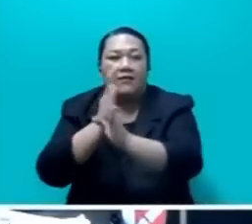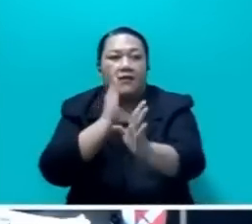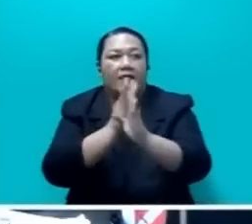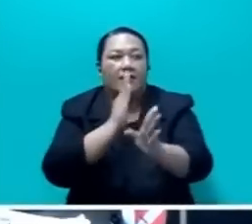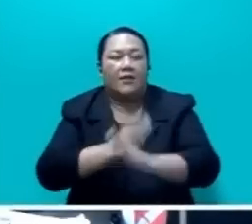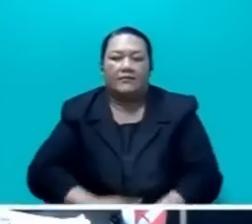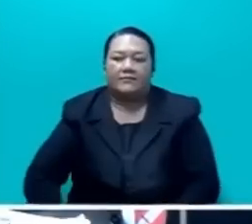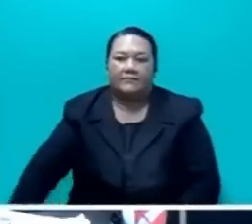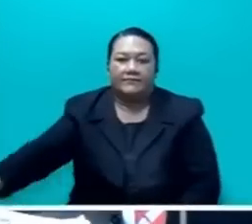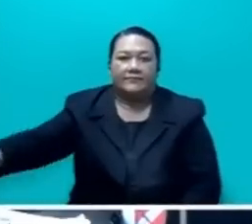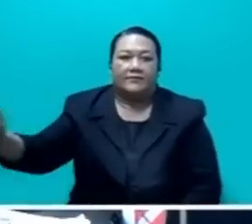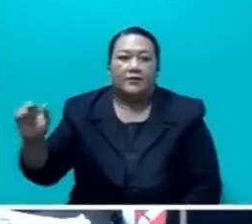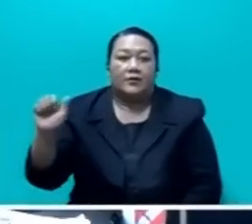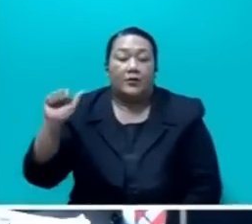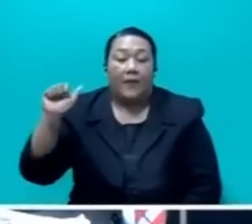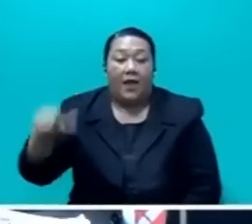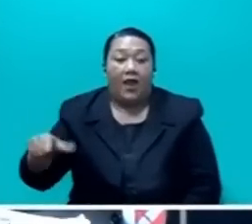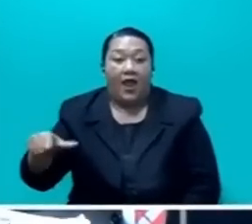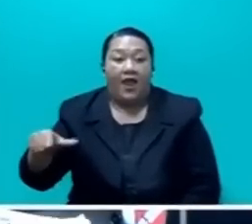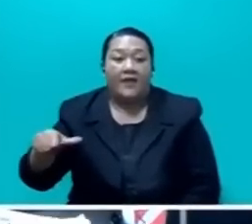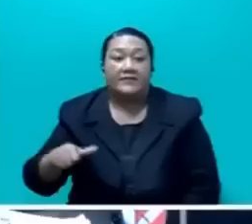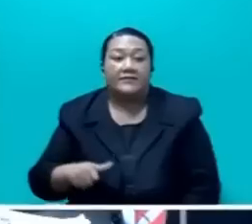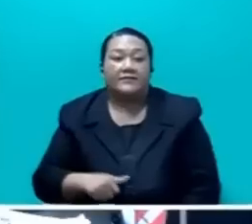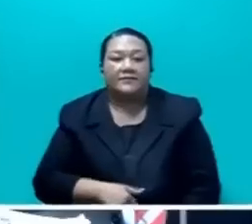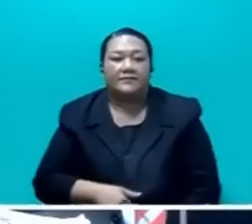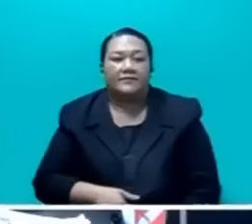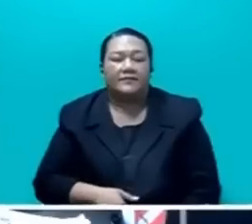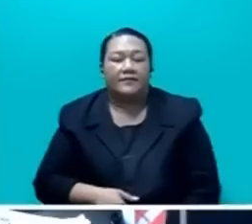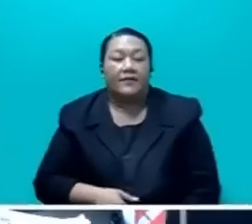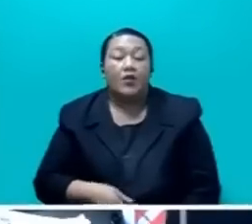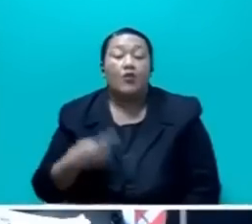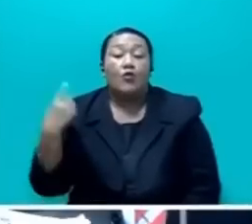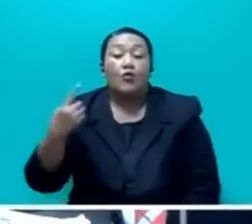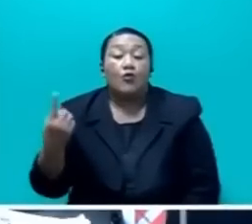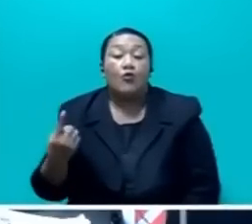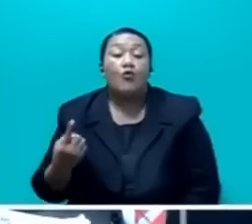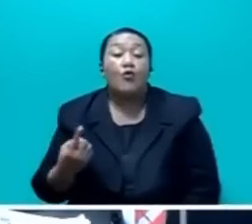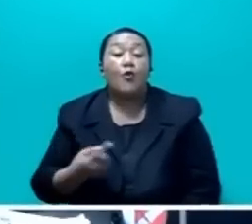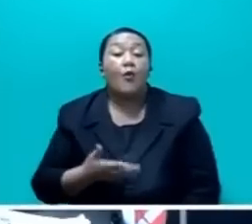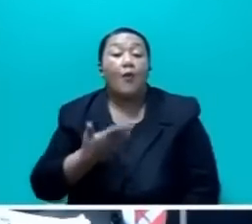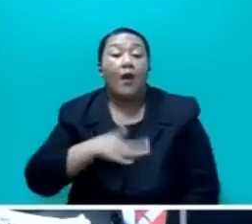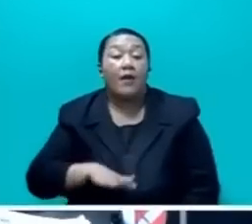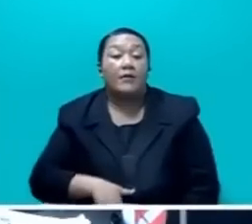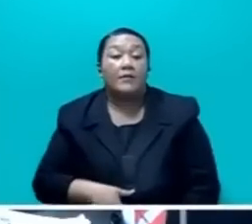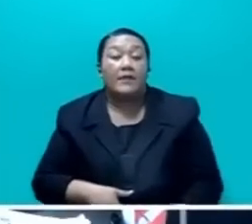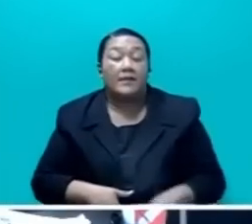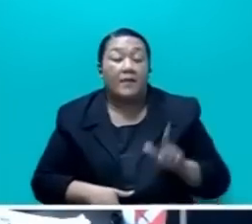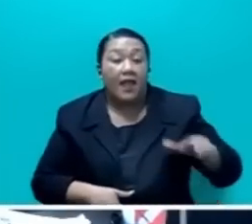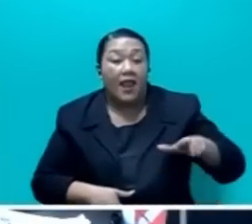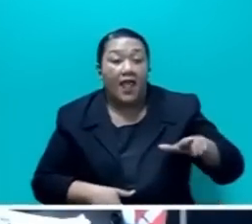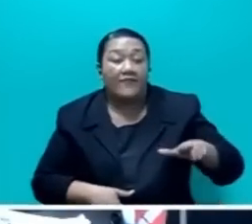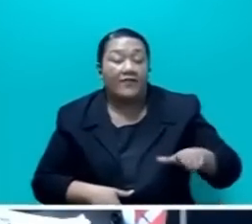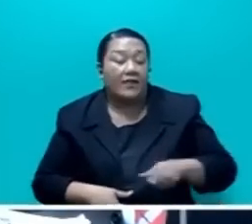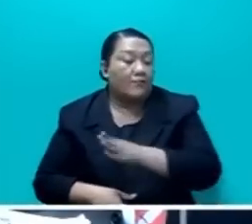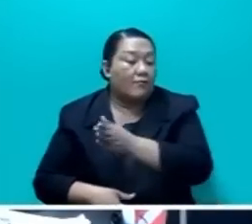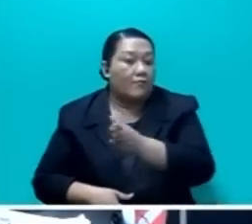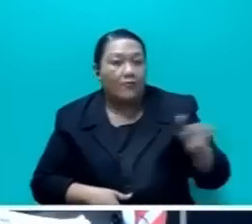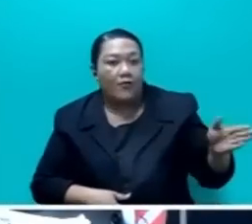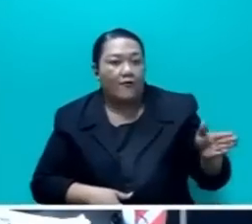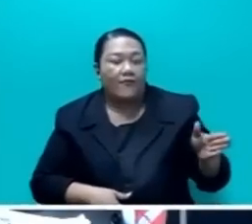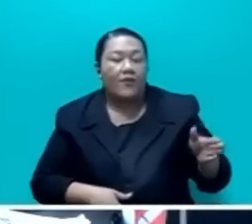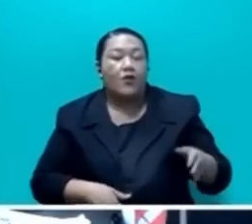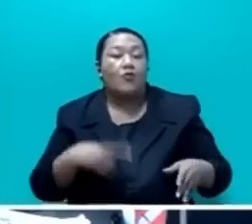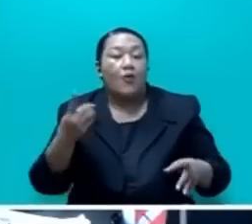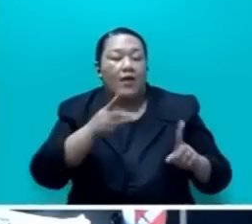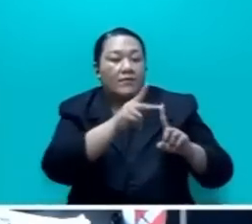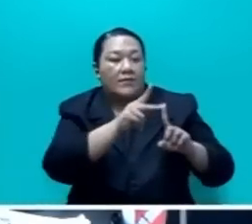to my right. Come to my left, those of you who want to be teachers, civil servants, lawyers, and